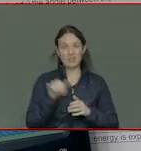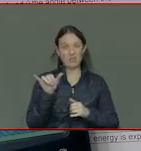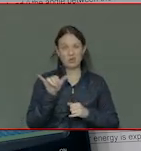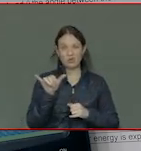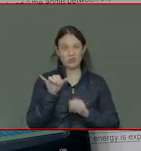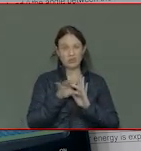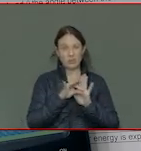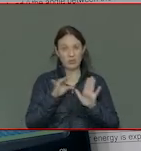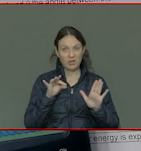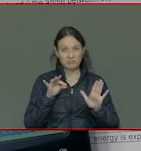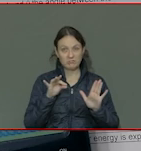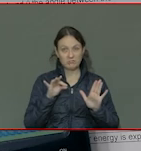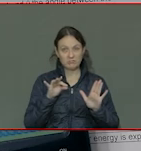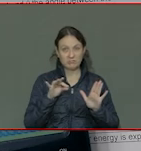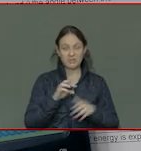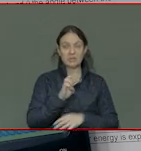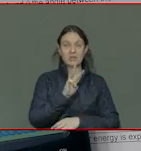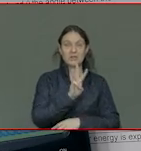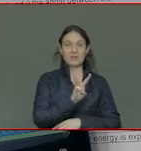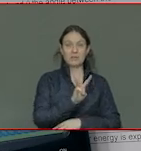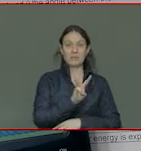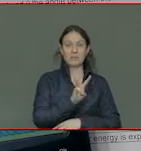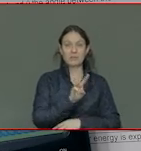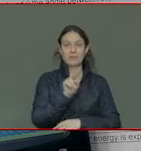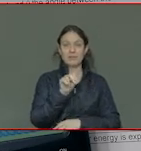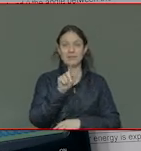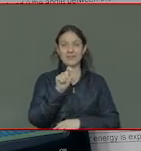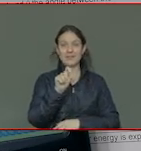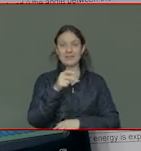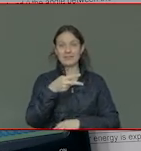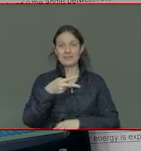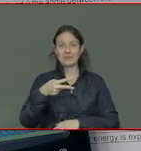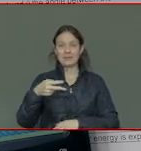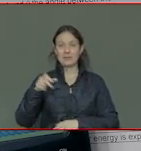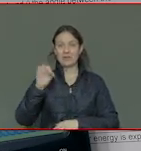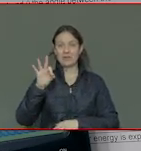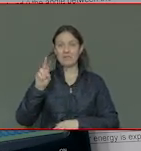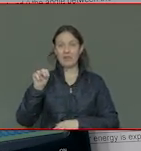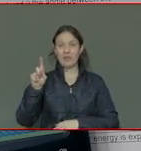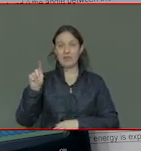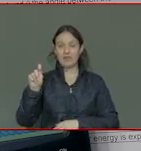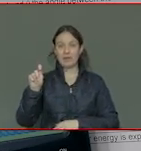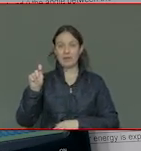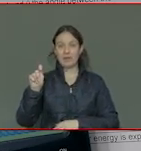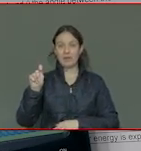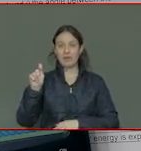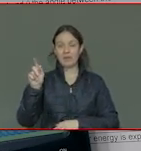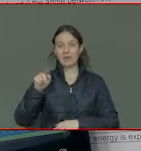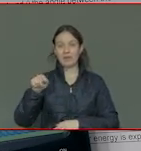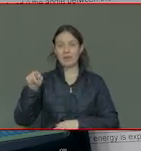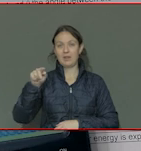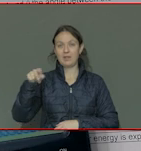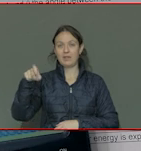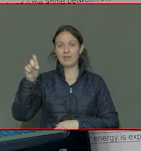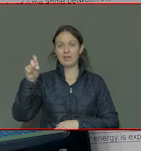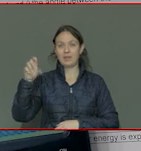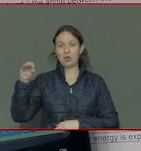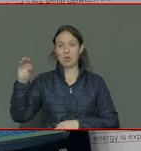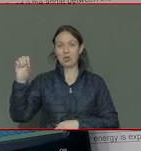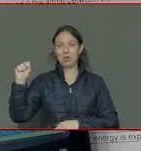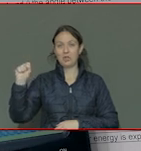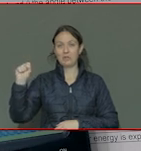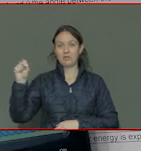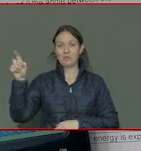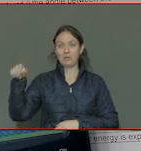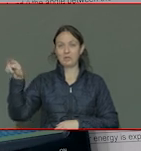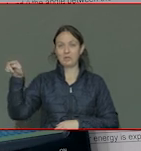formula? W net equals F net delta x cos